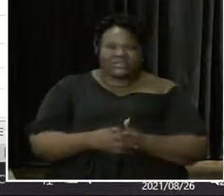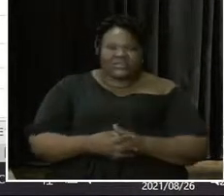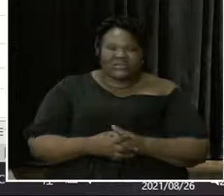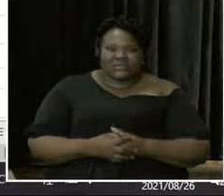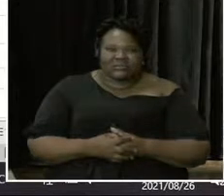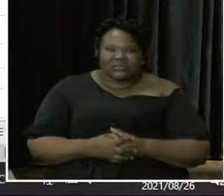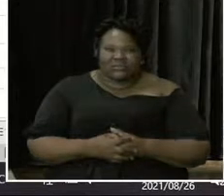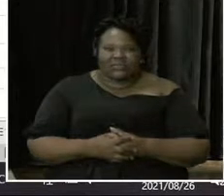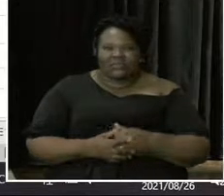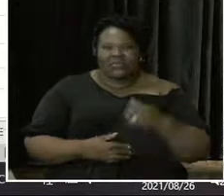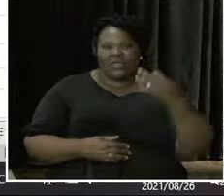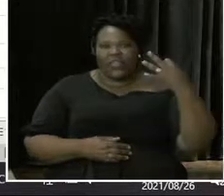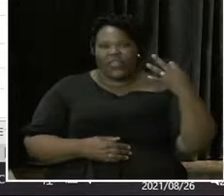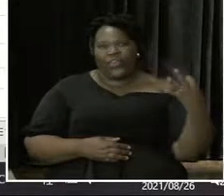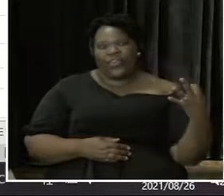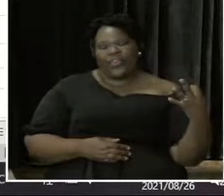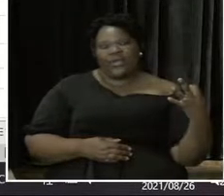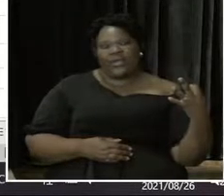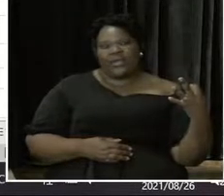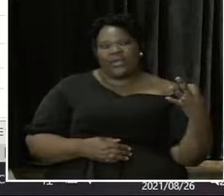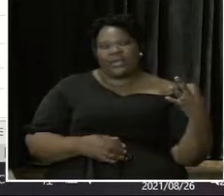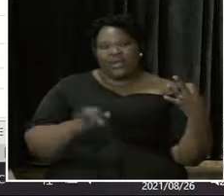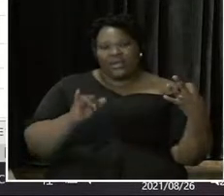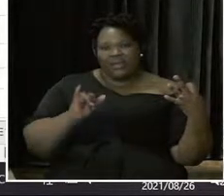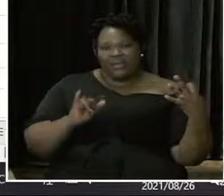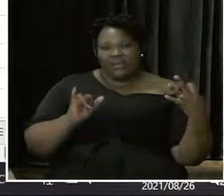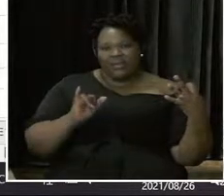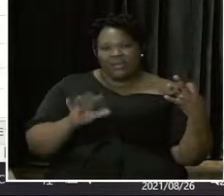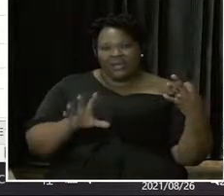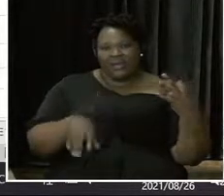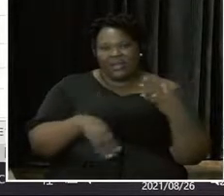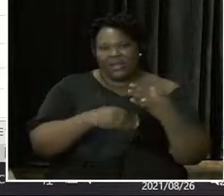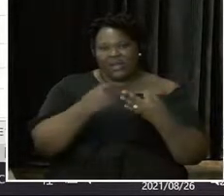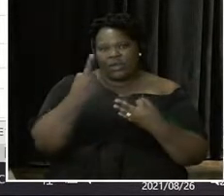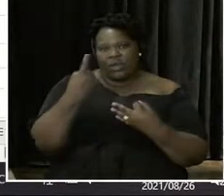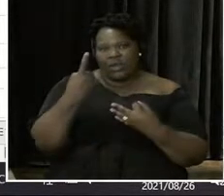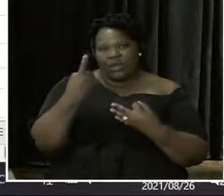There are 3 independents, so add one.